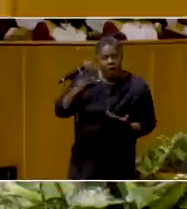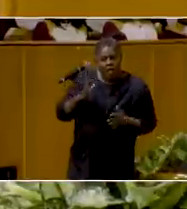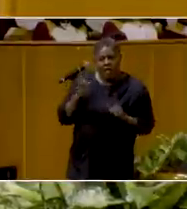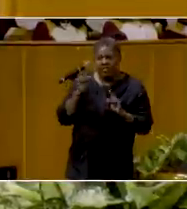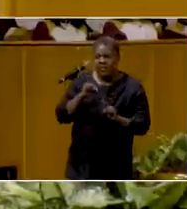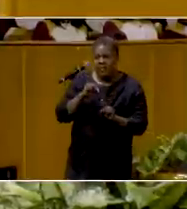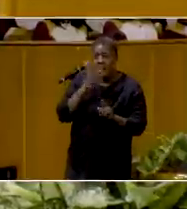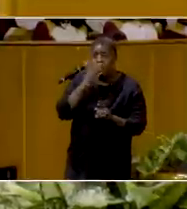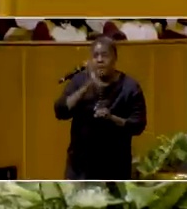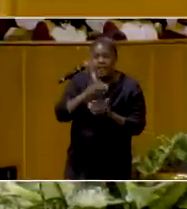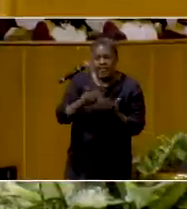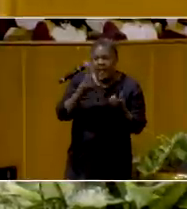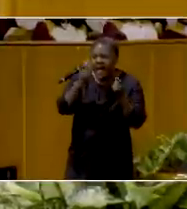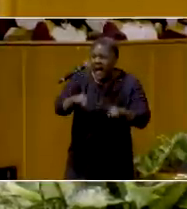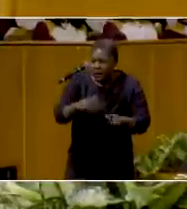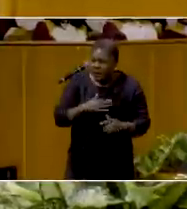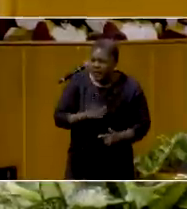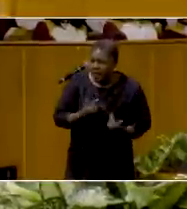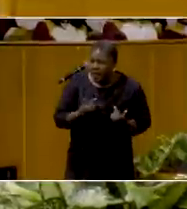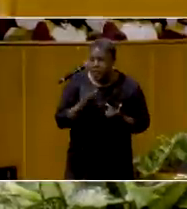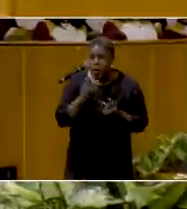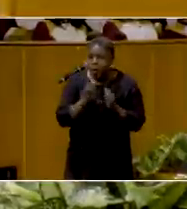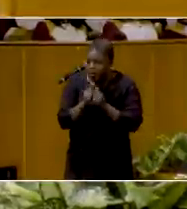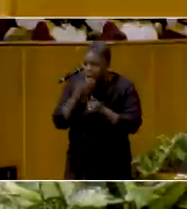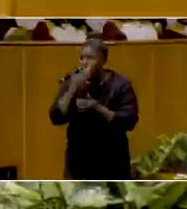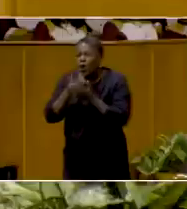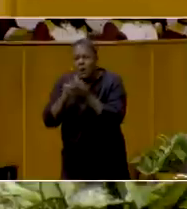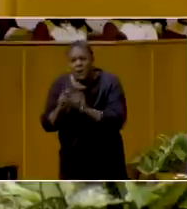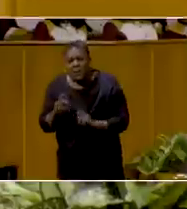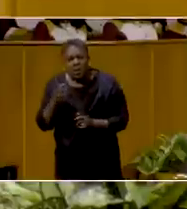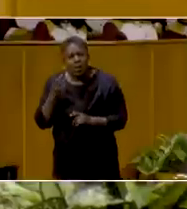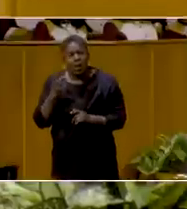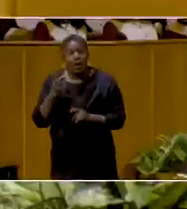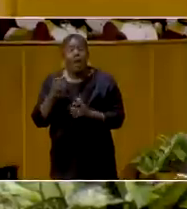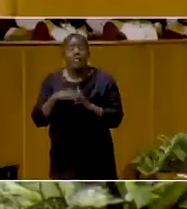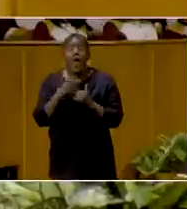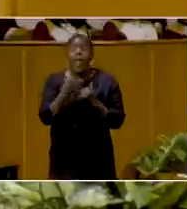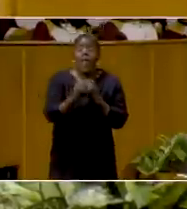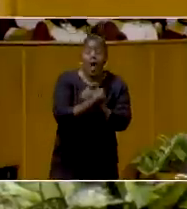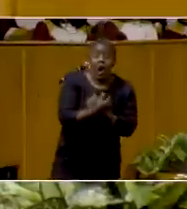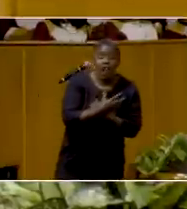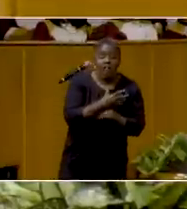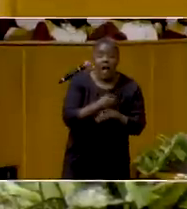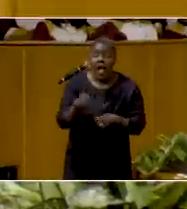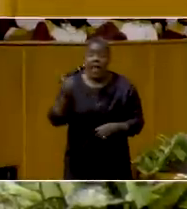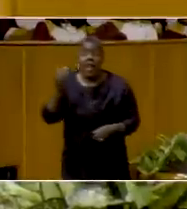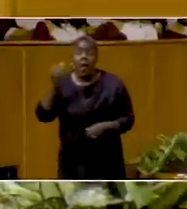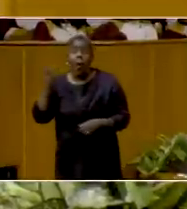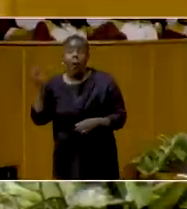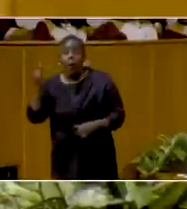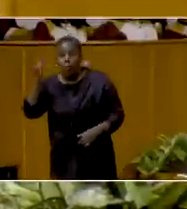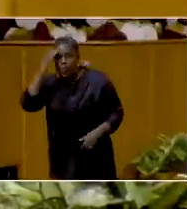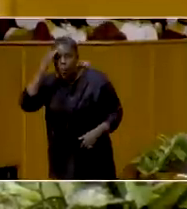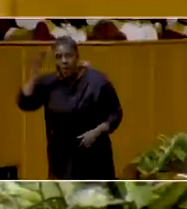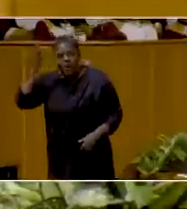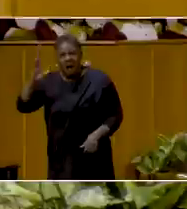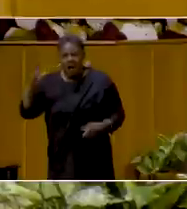allow bad things to happen to good people, love and omnipotence are